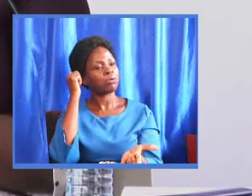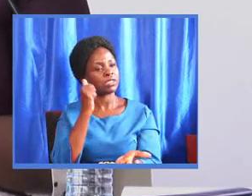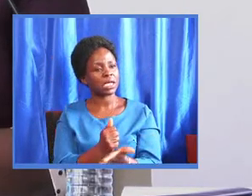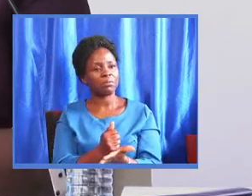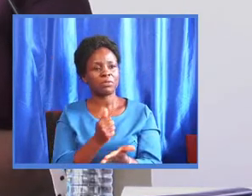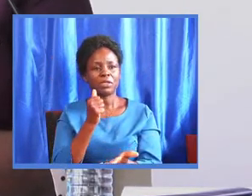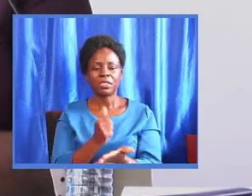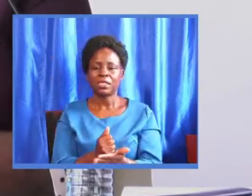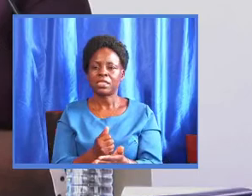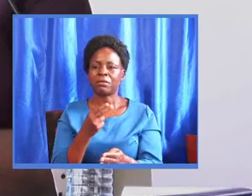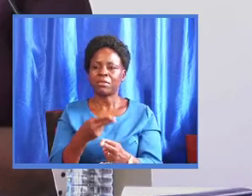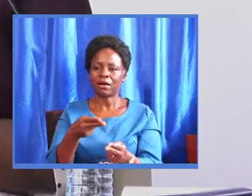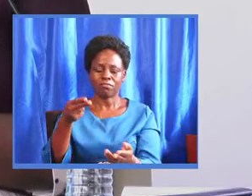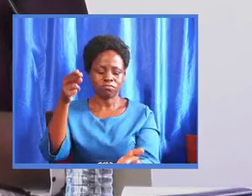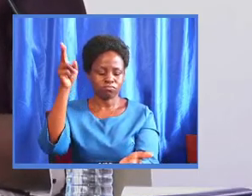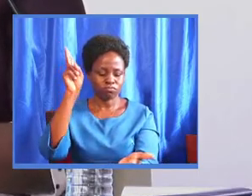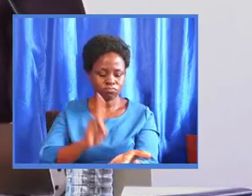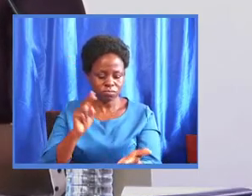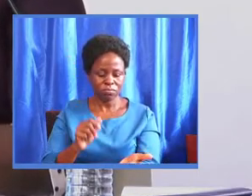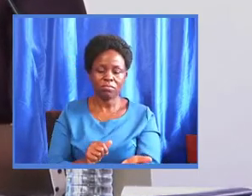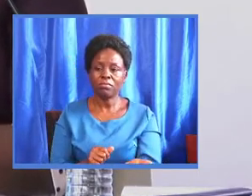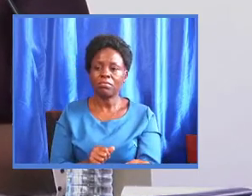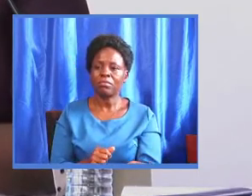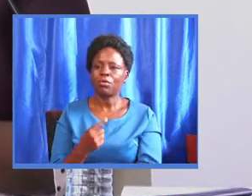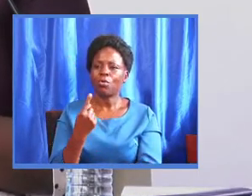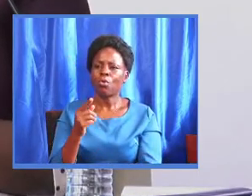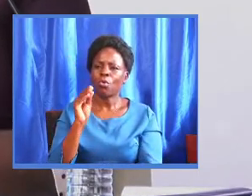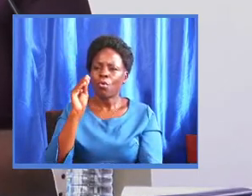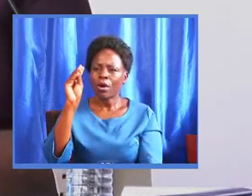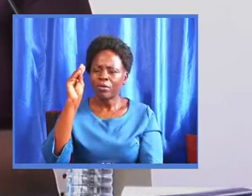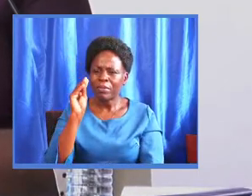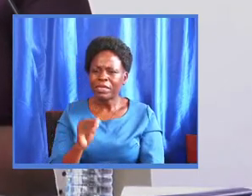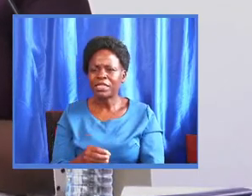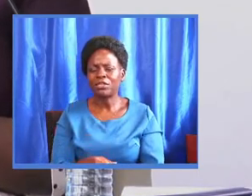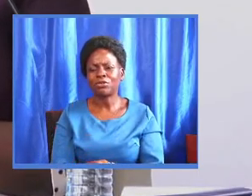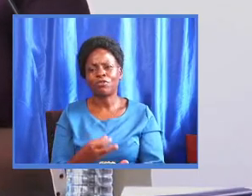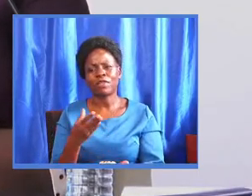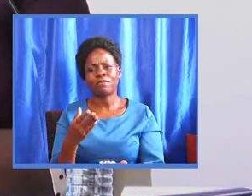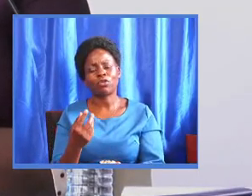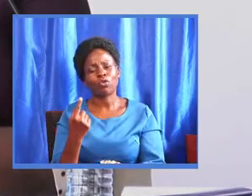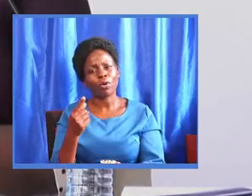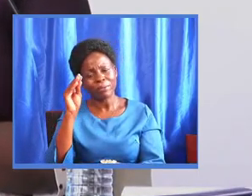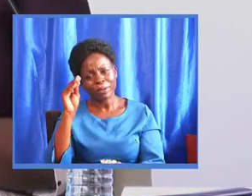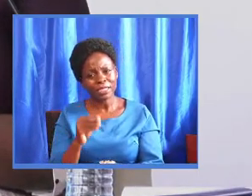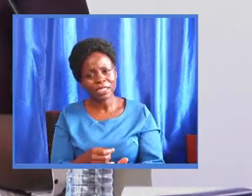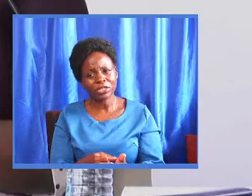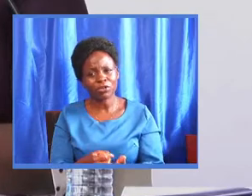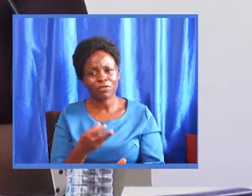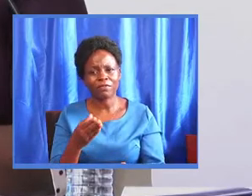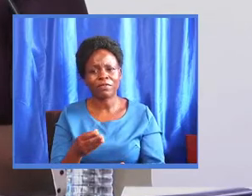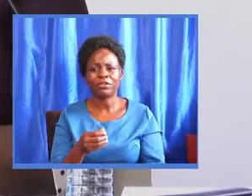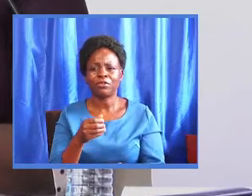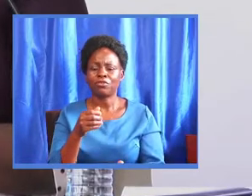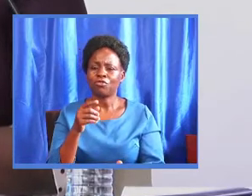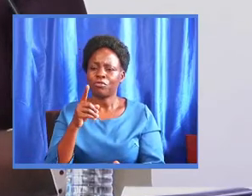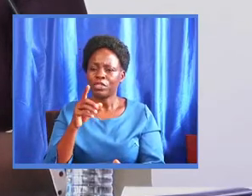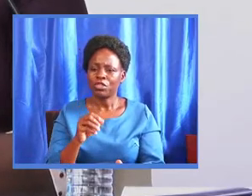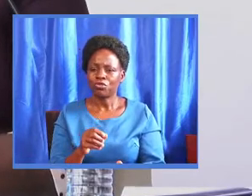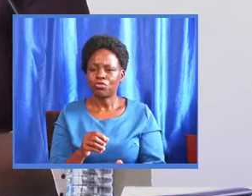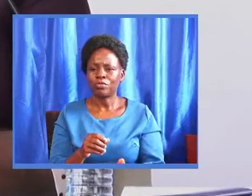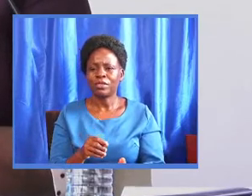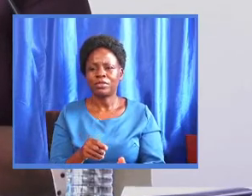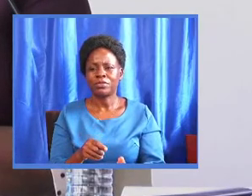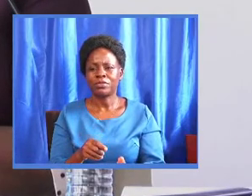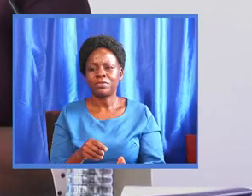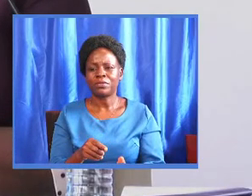tuyita embossment. 1% of the value kye kitundu kimu ku buli 10